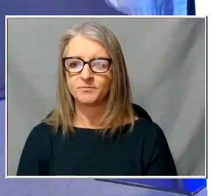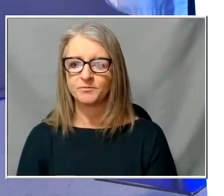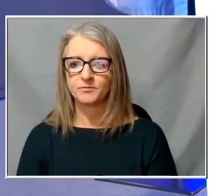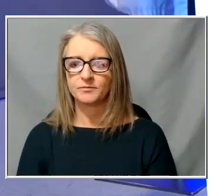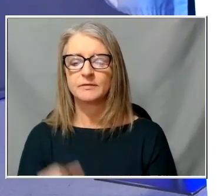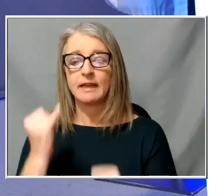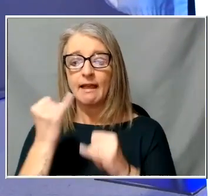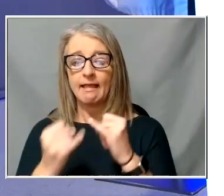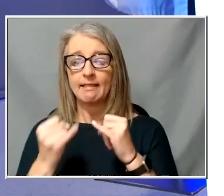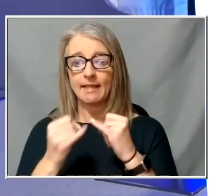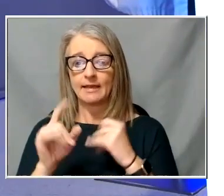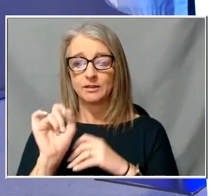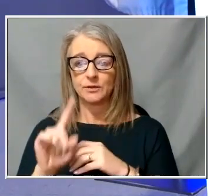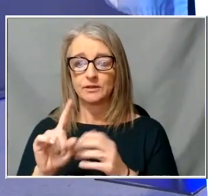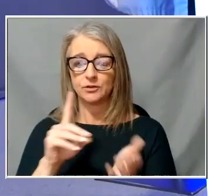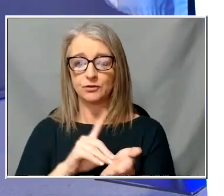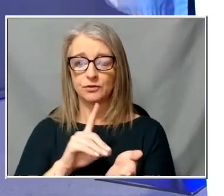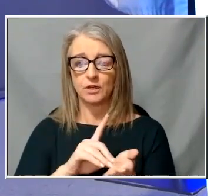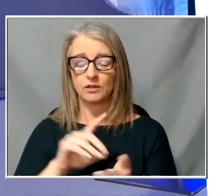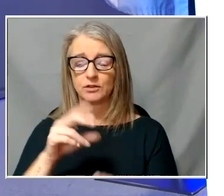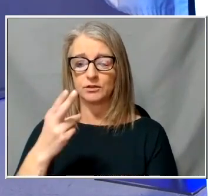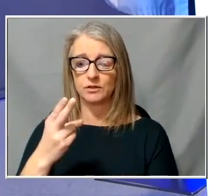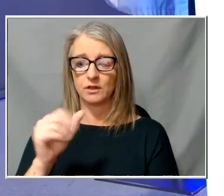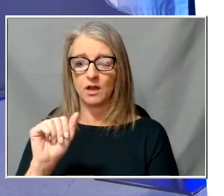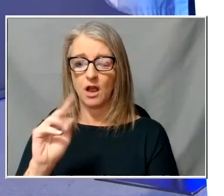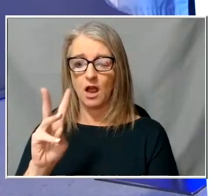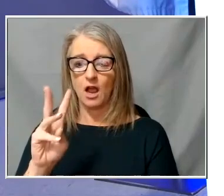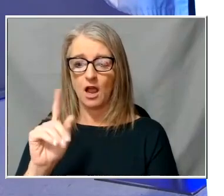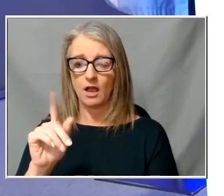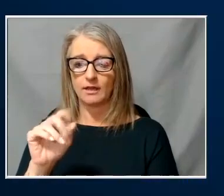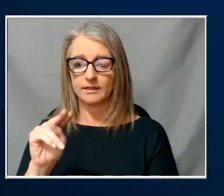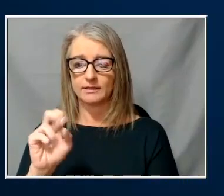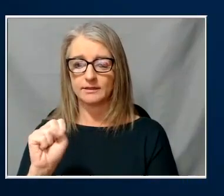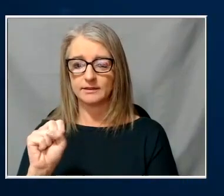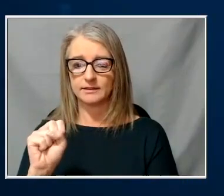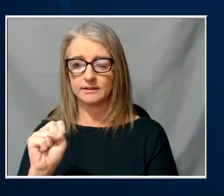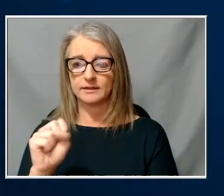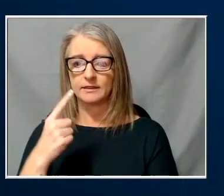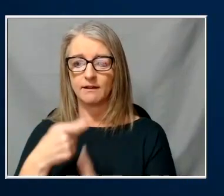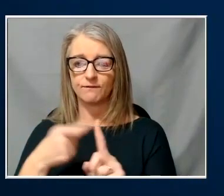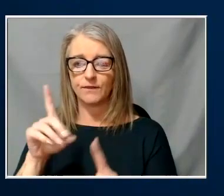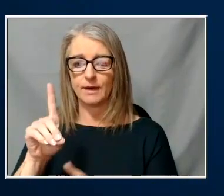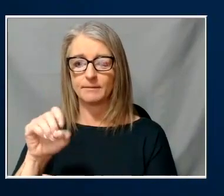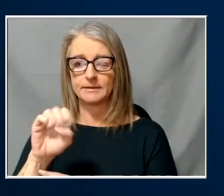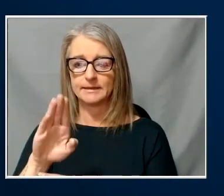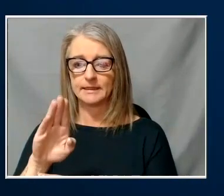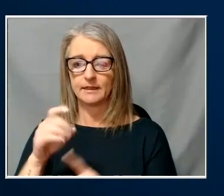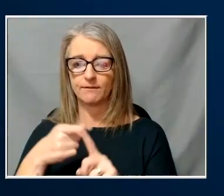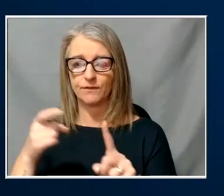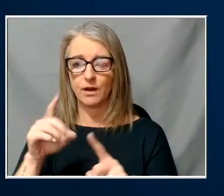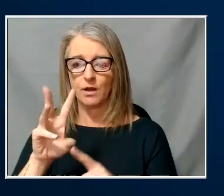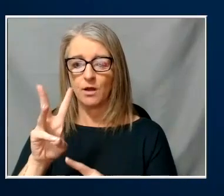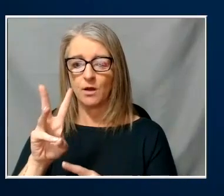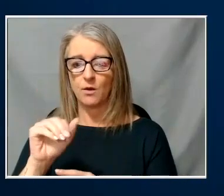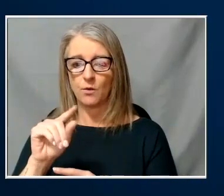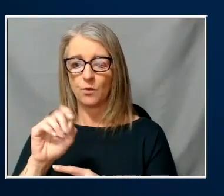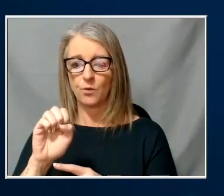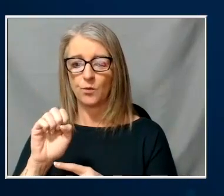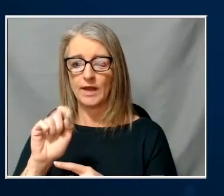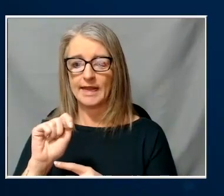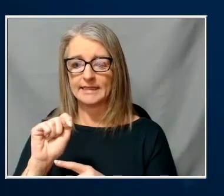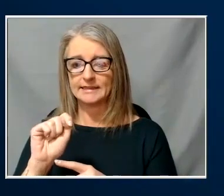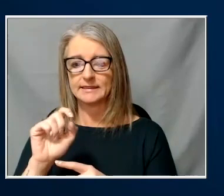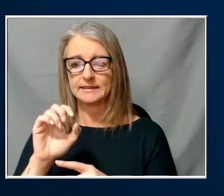question actually to Dr. Hawkinson, and just a heads up, this is from Deb, and we're going to be talking about wastewater next Tuesday,